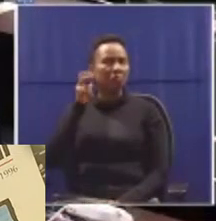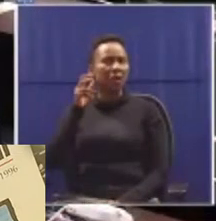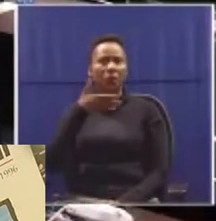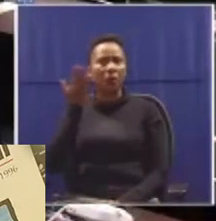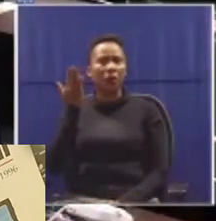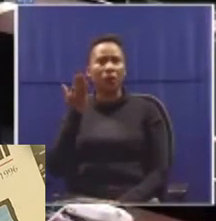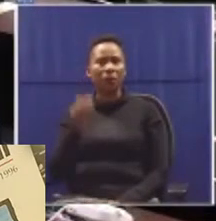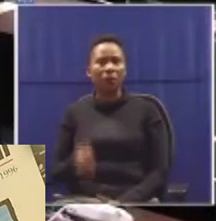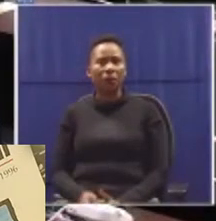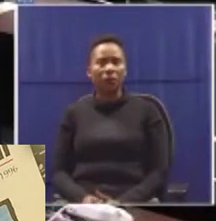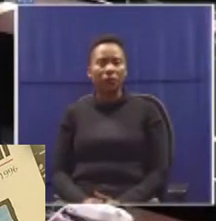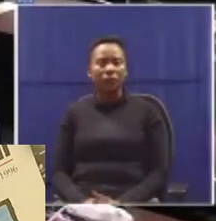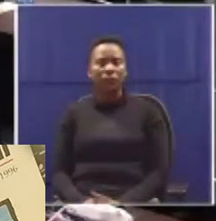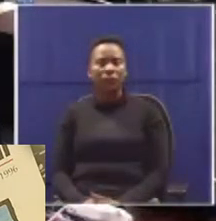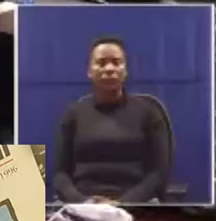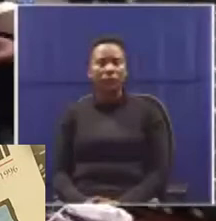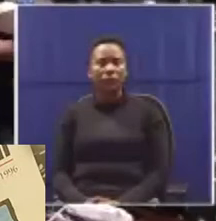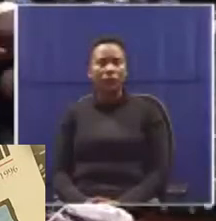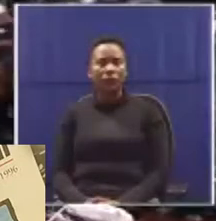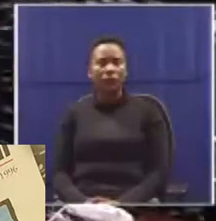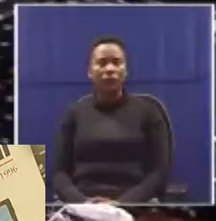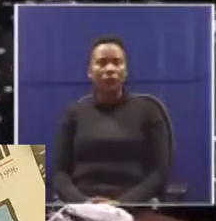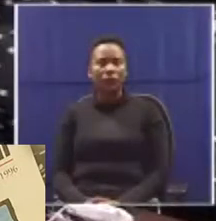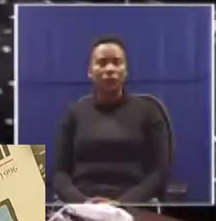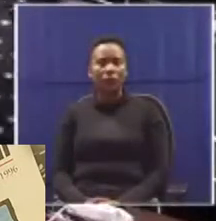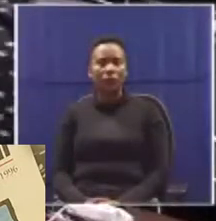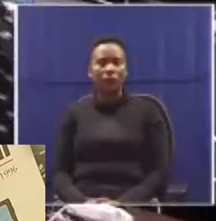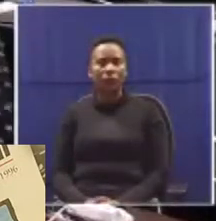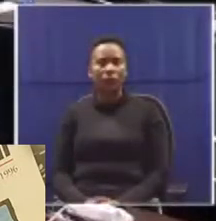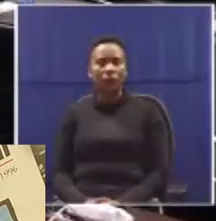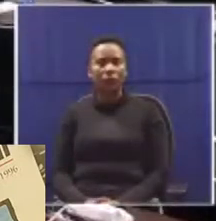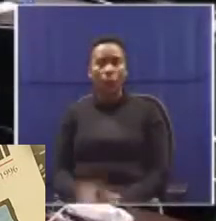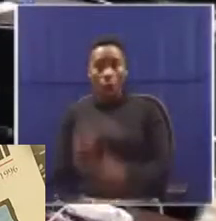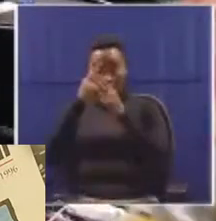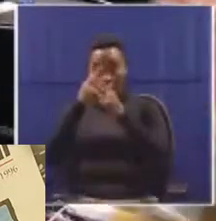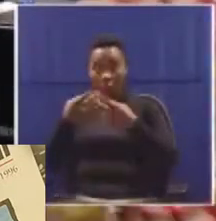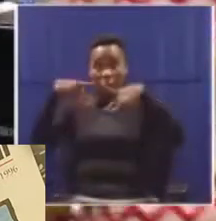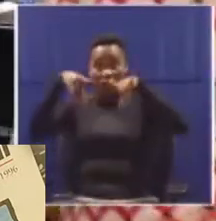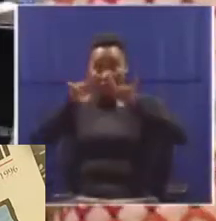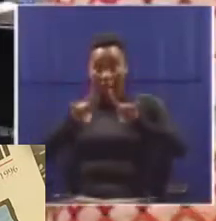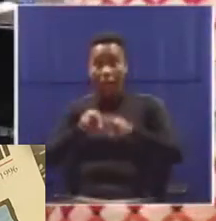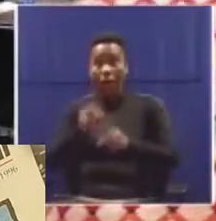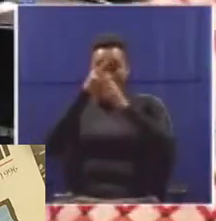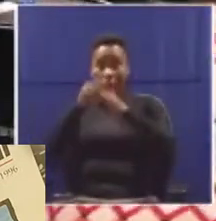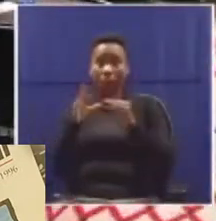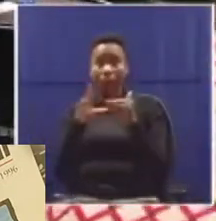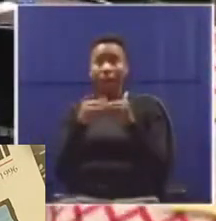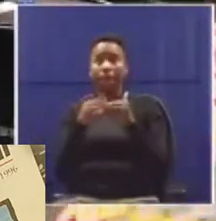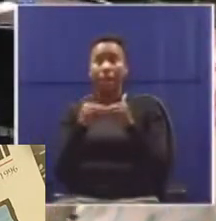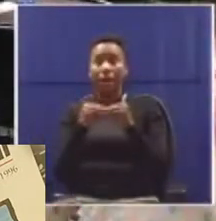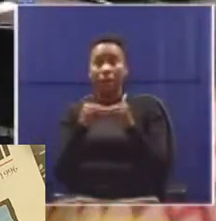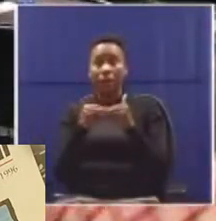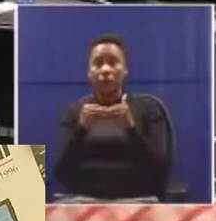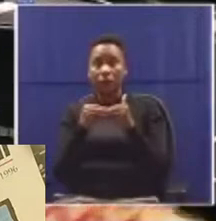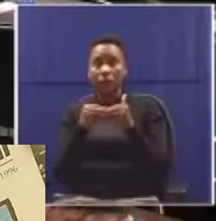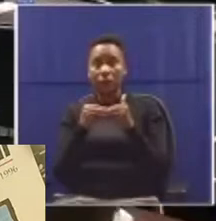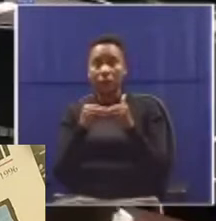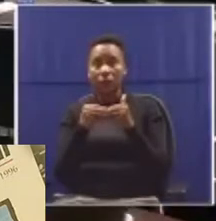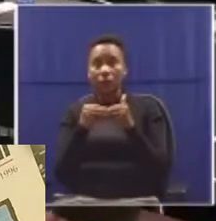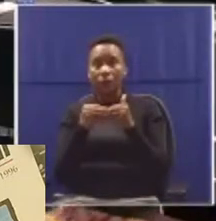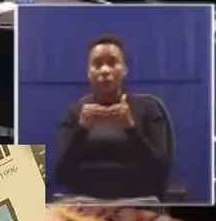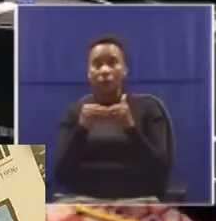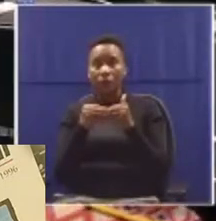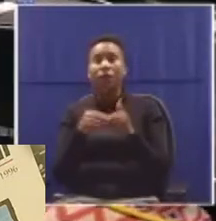verbal chain person honorable members I would like to represent the uh welcome